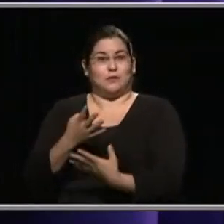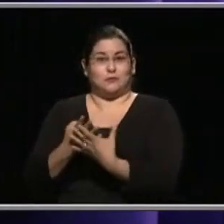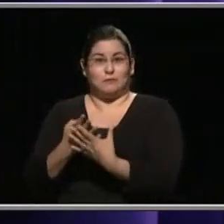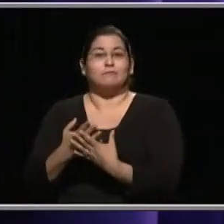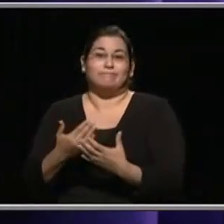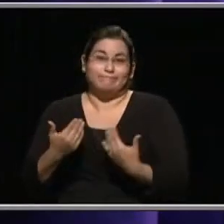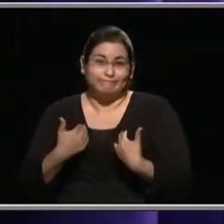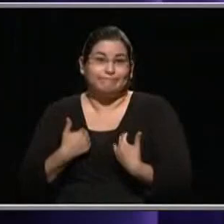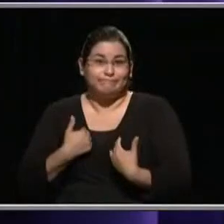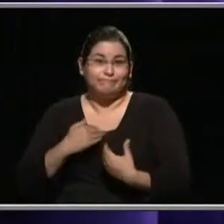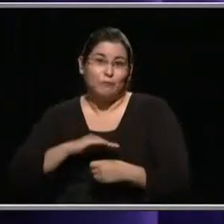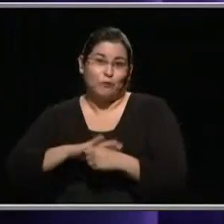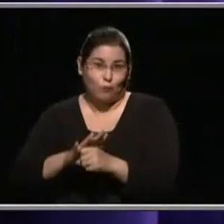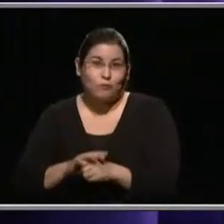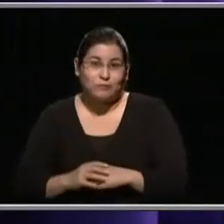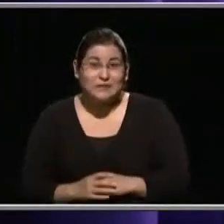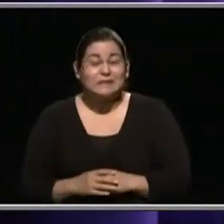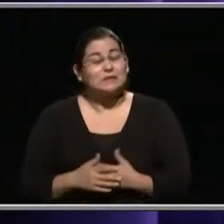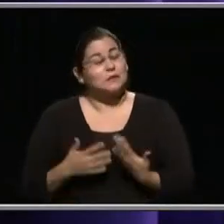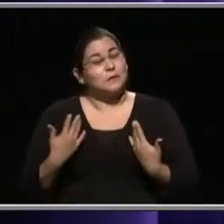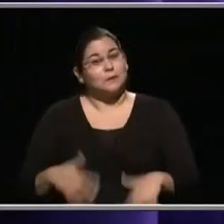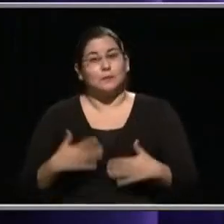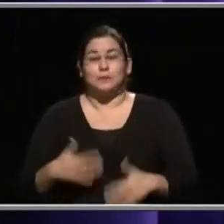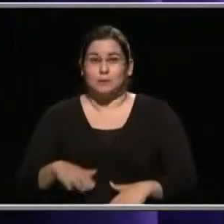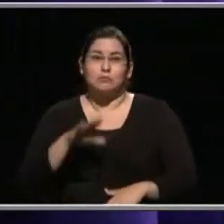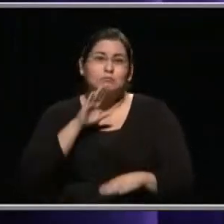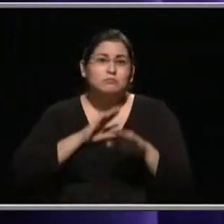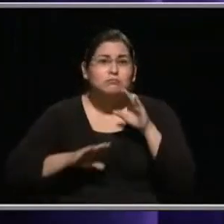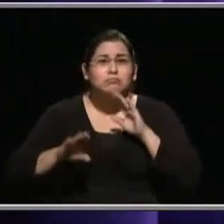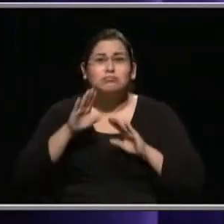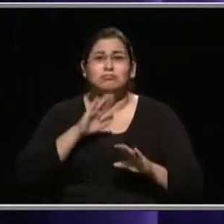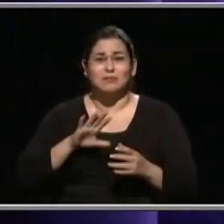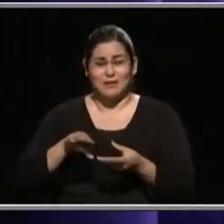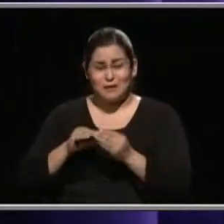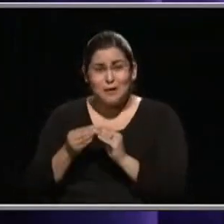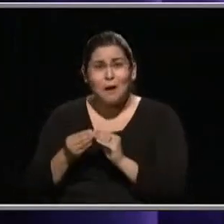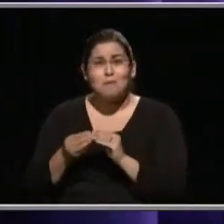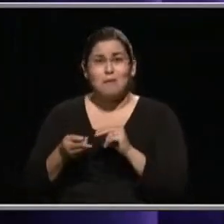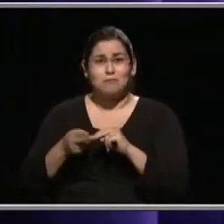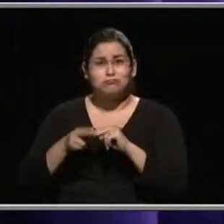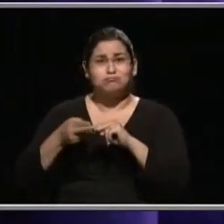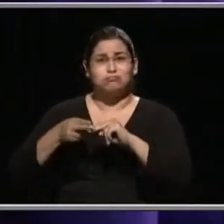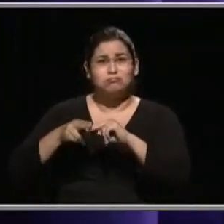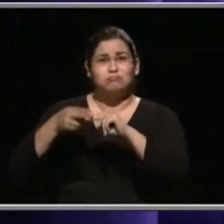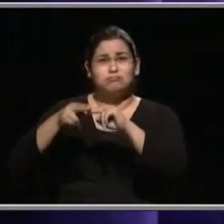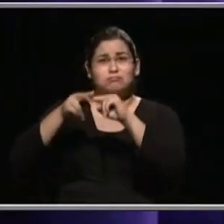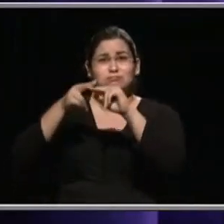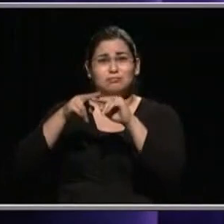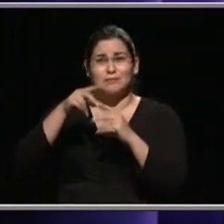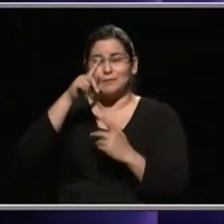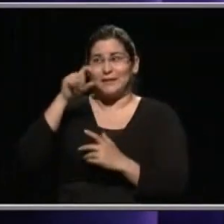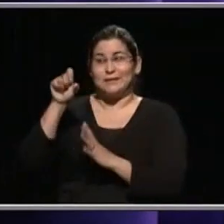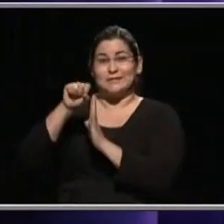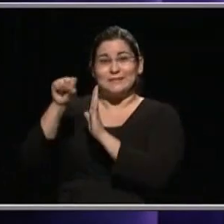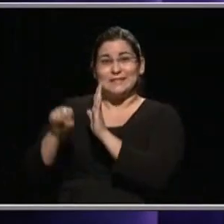And it's getting very, very frustrating as that number goes up because of what the state's done to